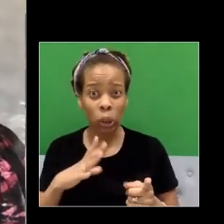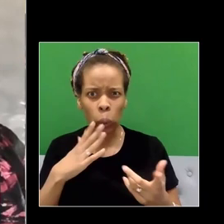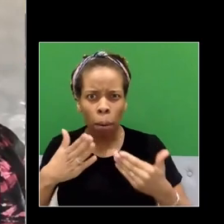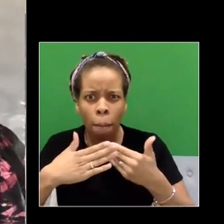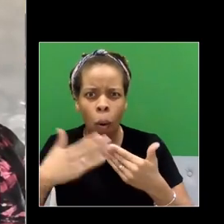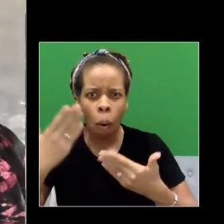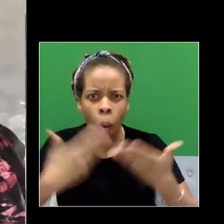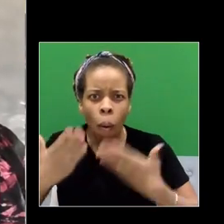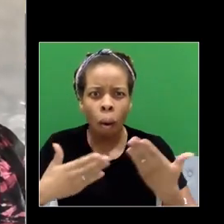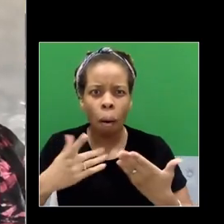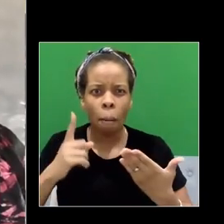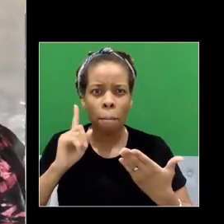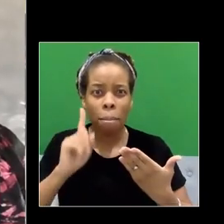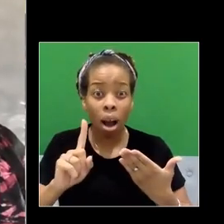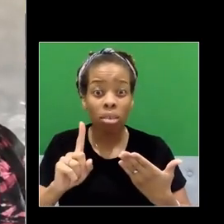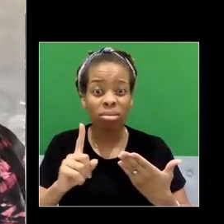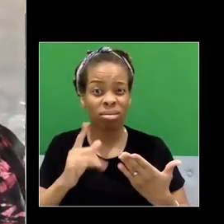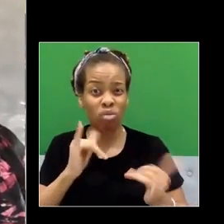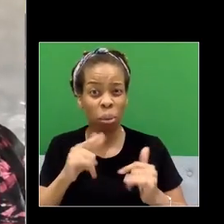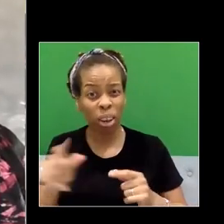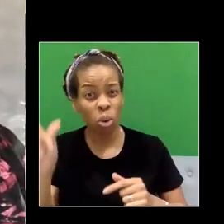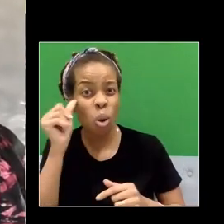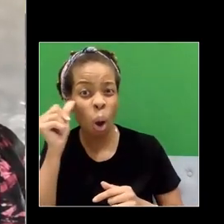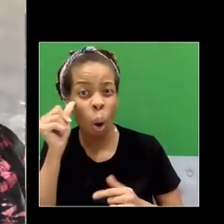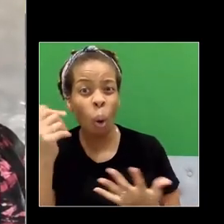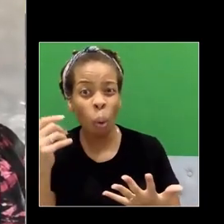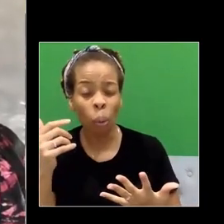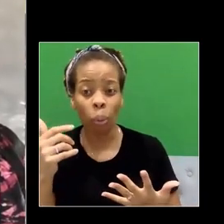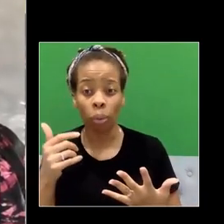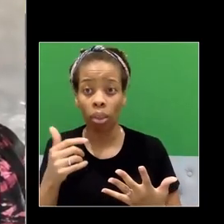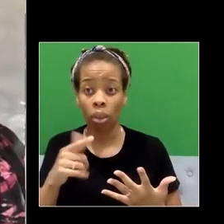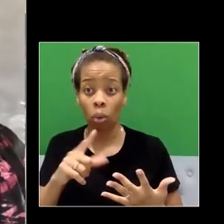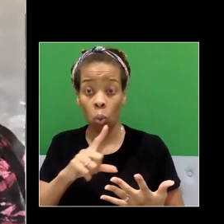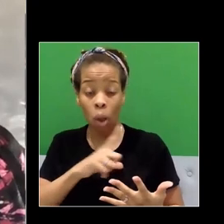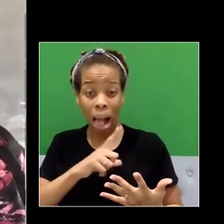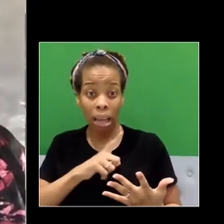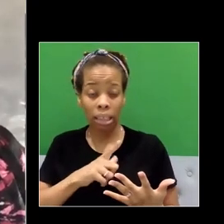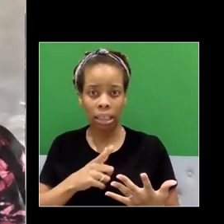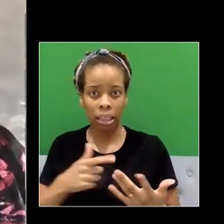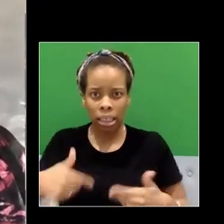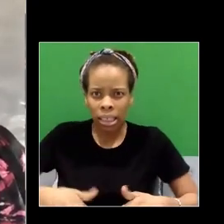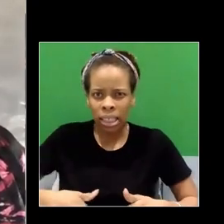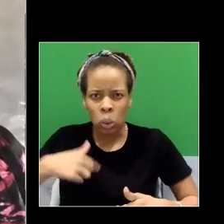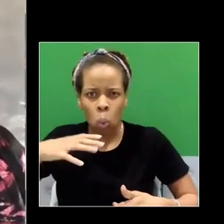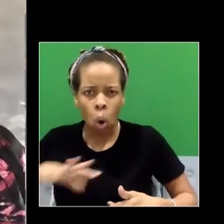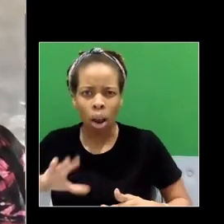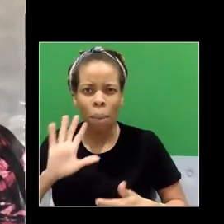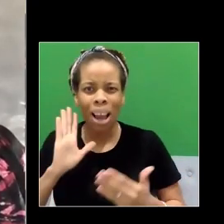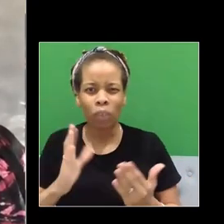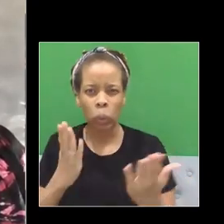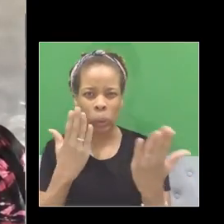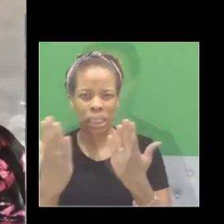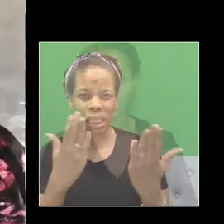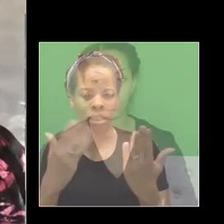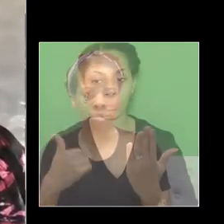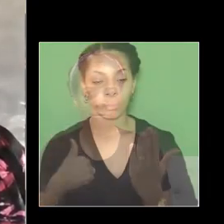at the broader body of something, I think you know in relation to what you really, really want, that we need to sort of measure against the time we've